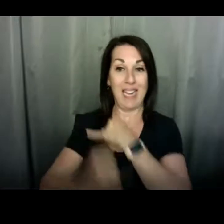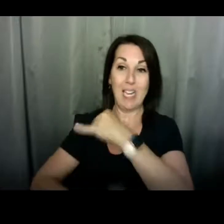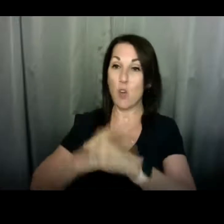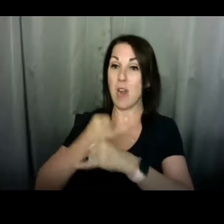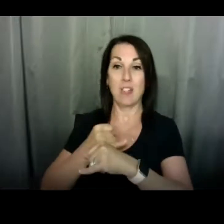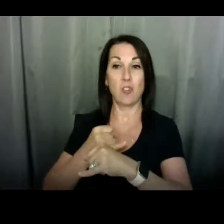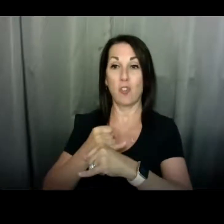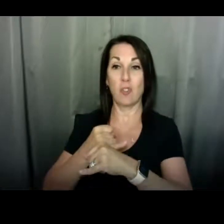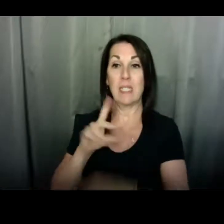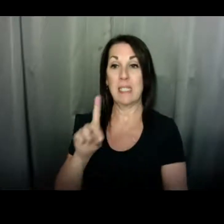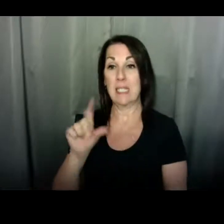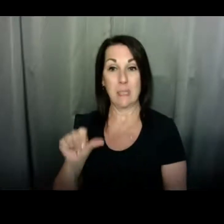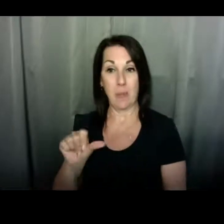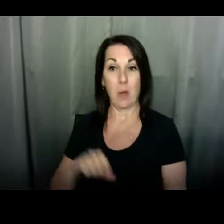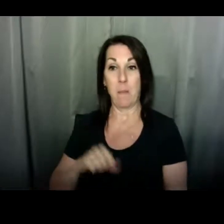international,